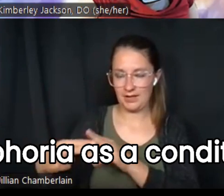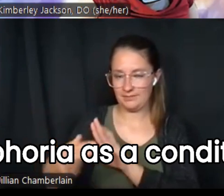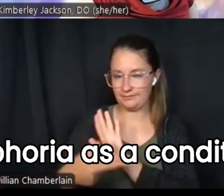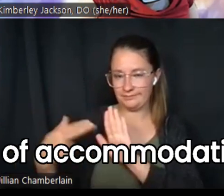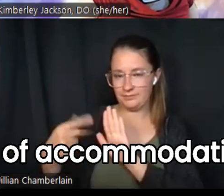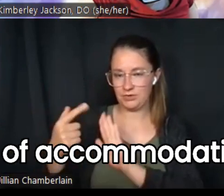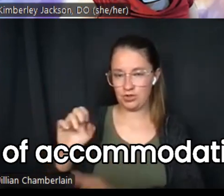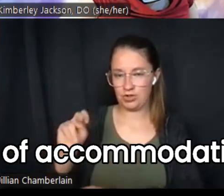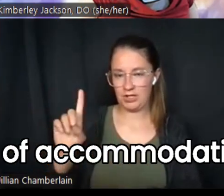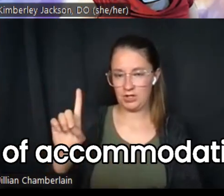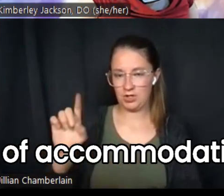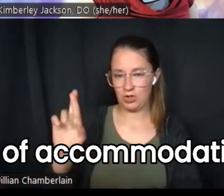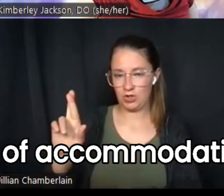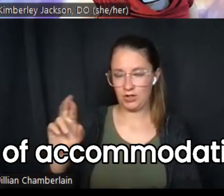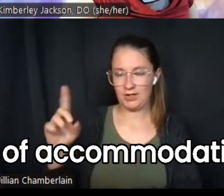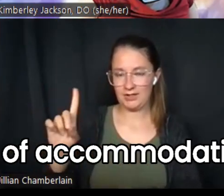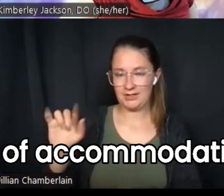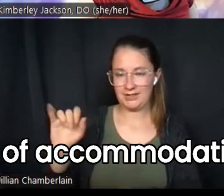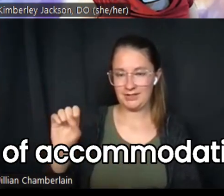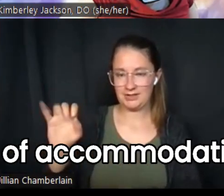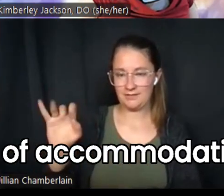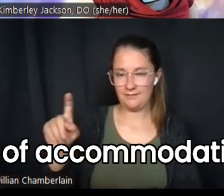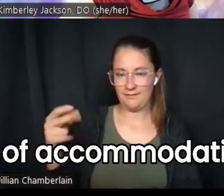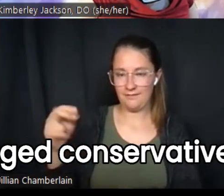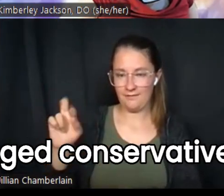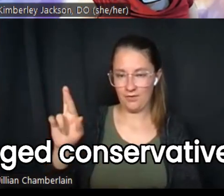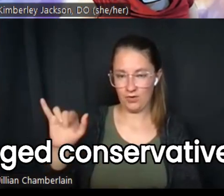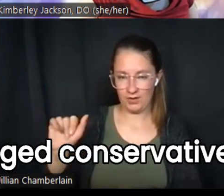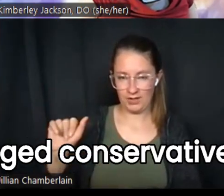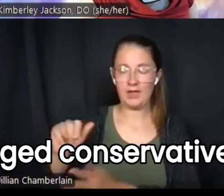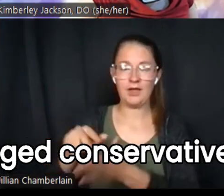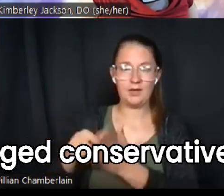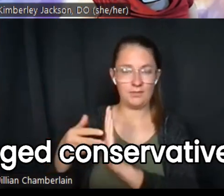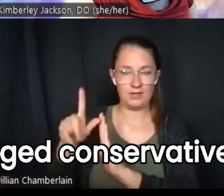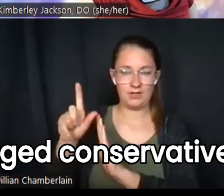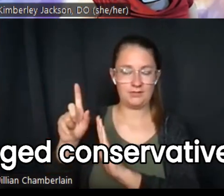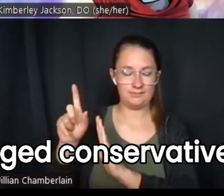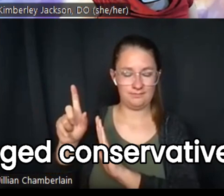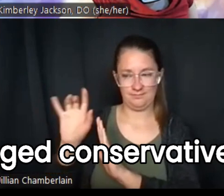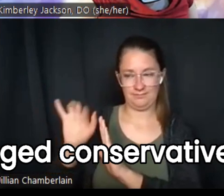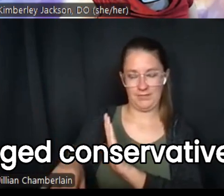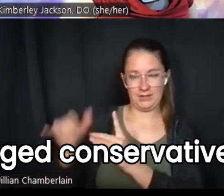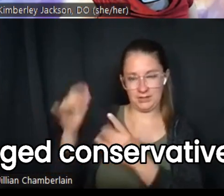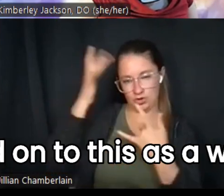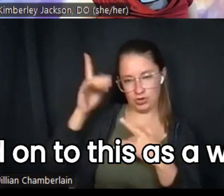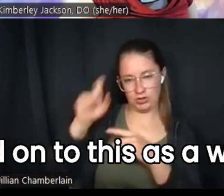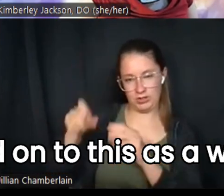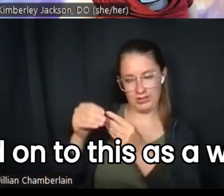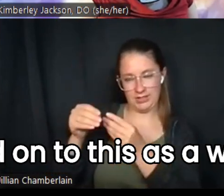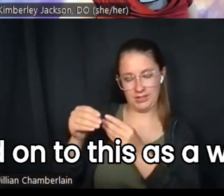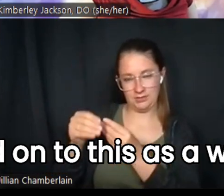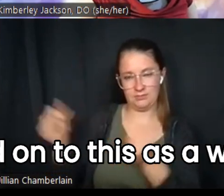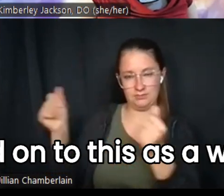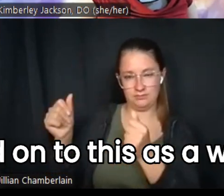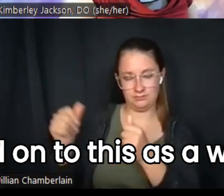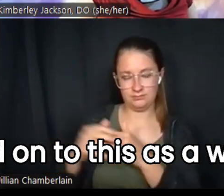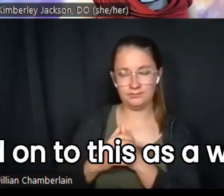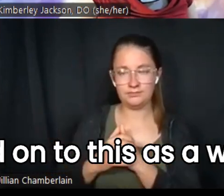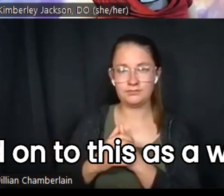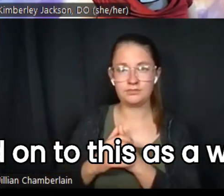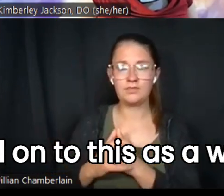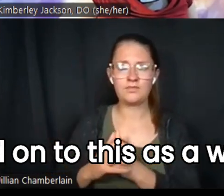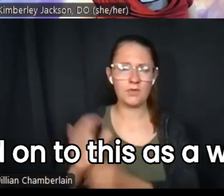a condition deserving of accommodation. And this enraged conservatives, who latched onto this as a